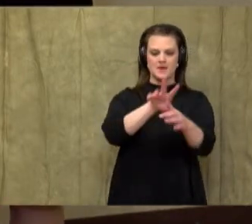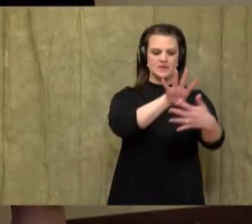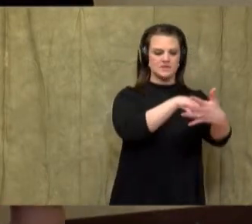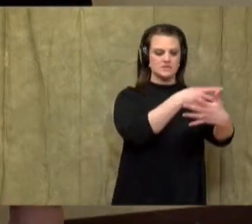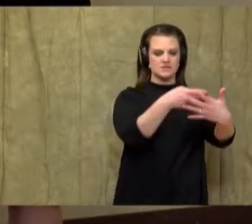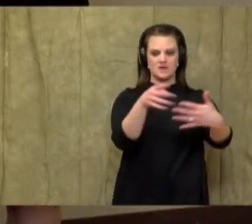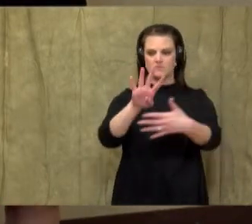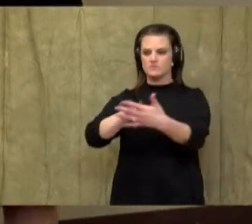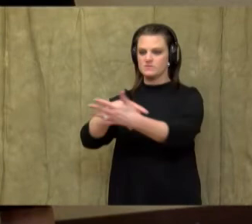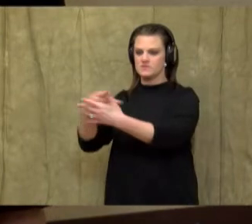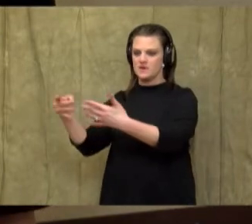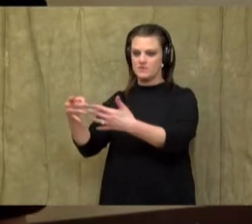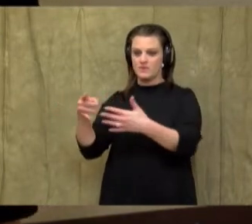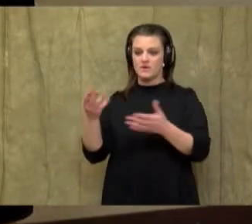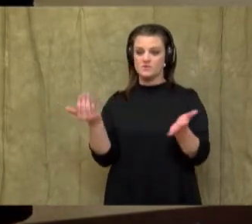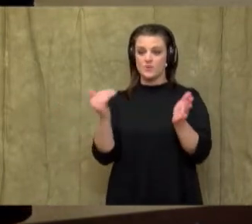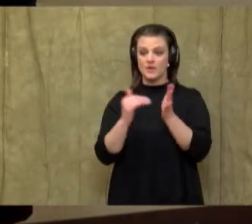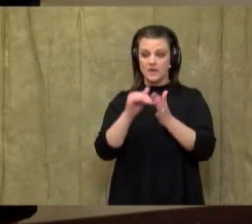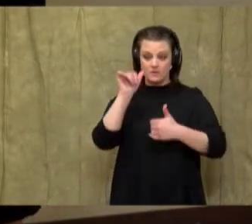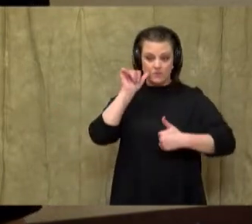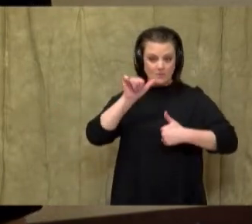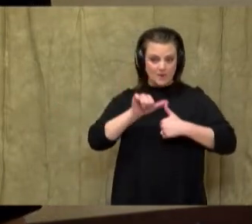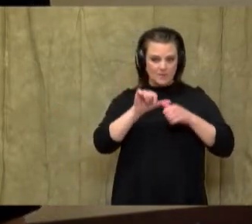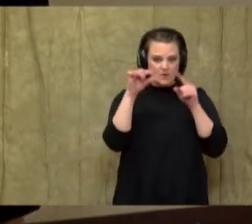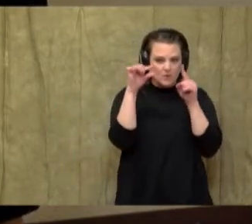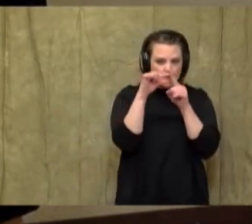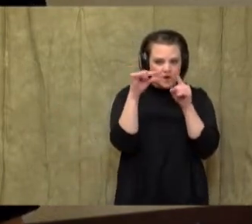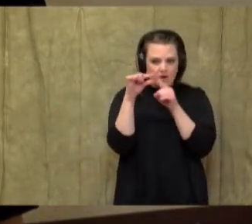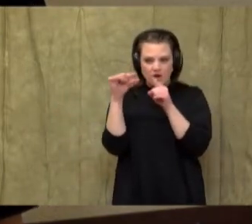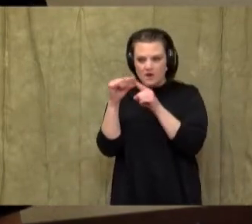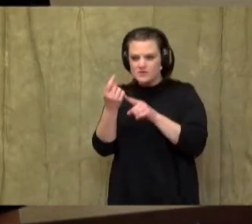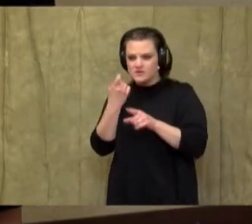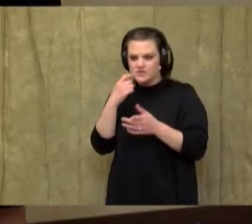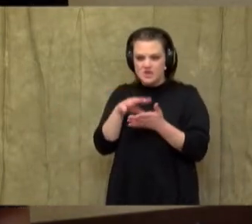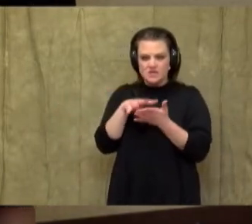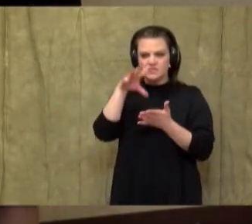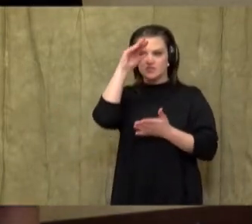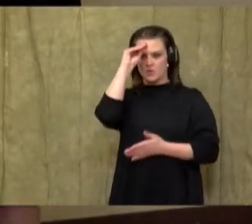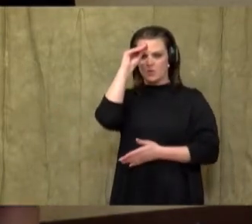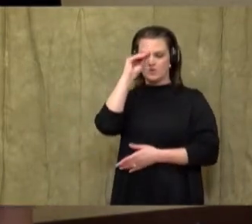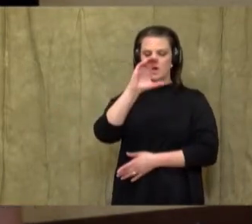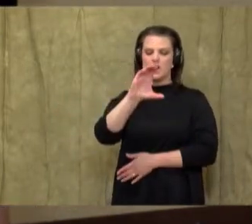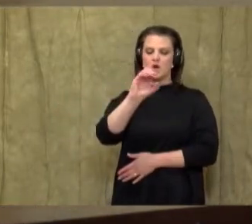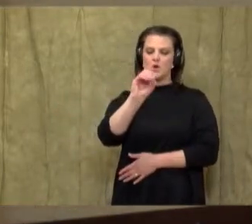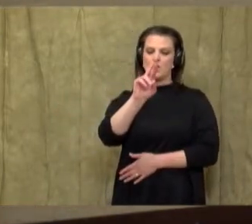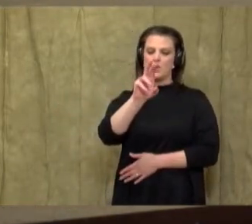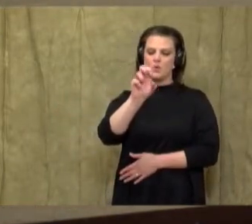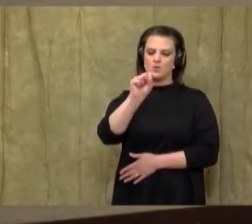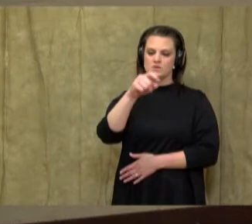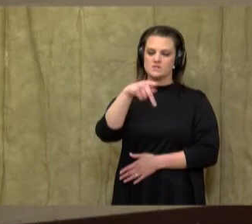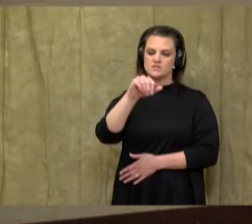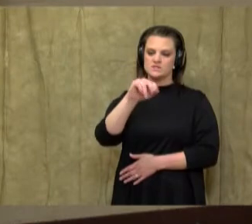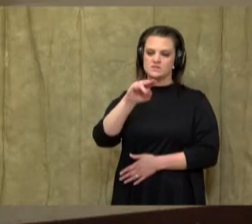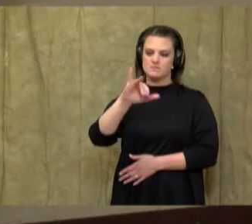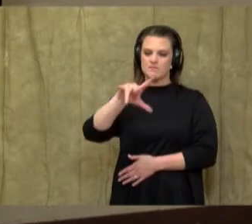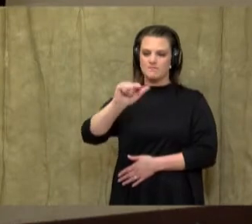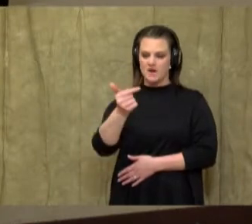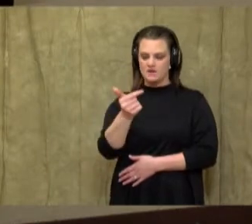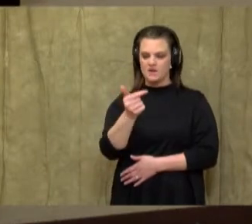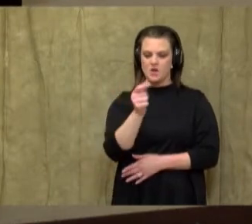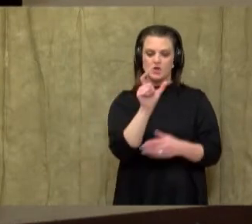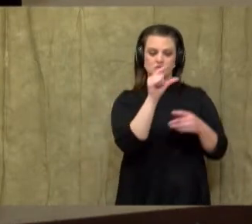tables. Again, remember, we're looking for terms and corresponding terms. Terms are the